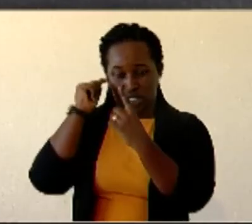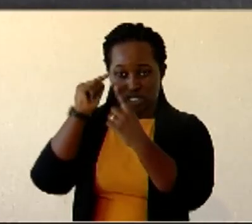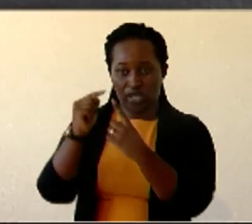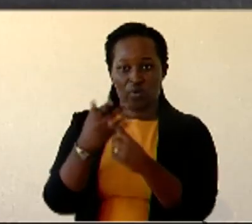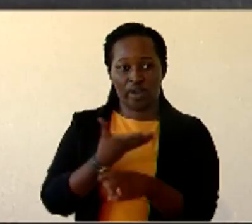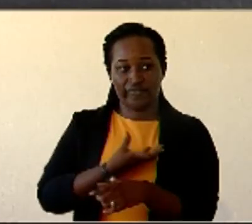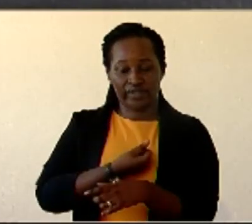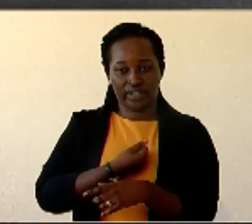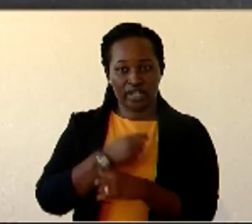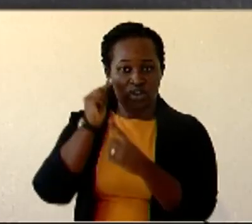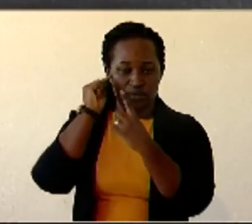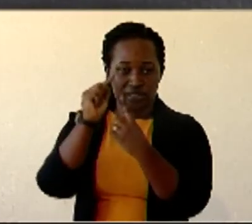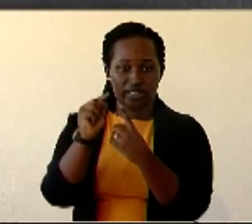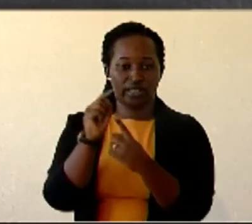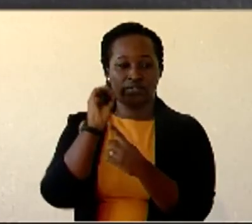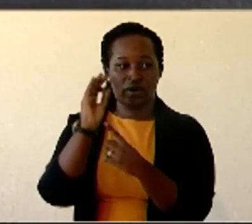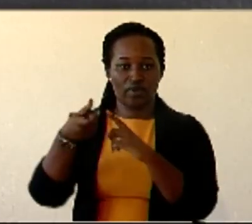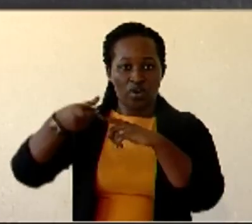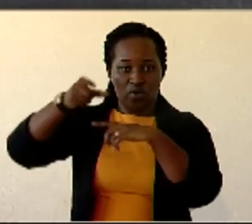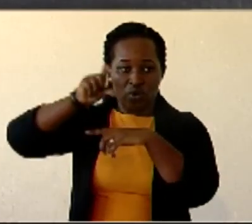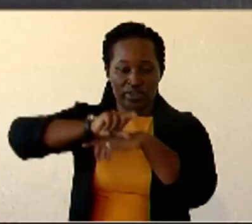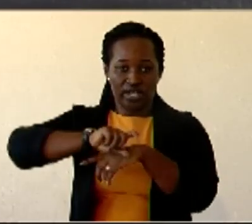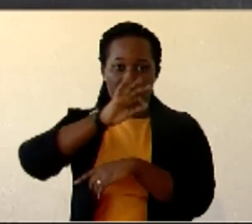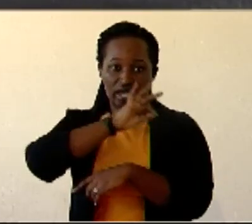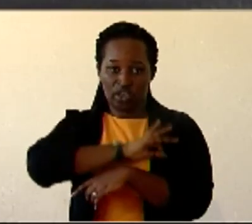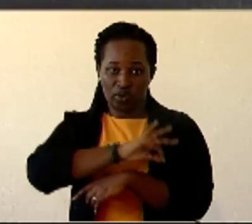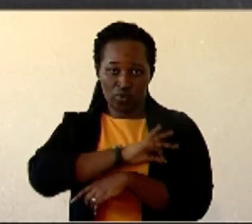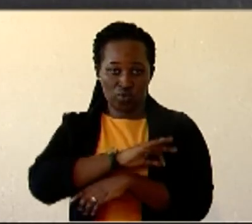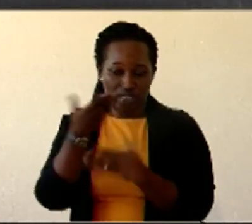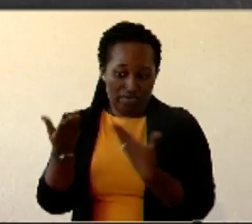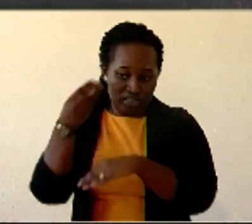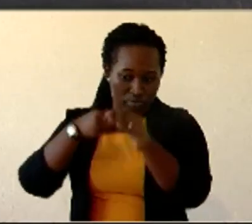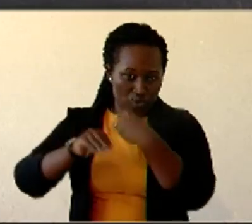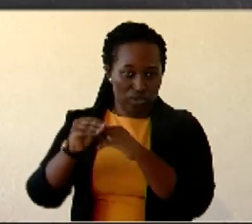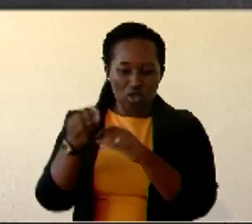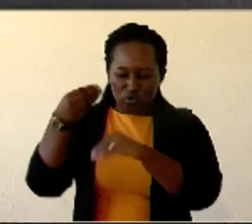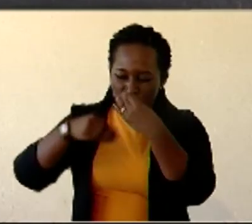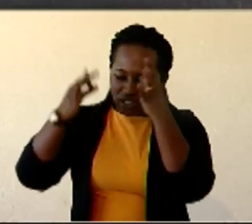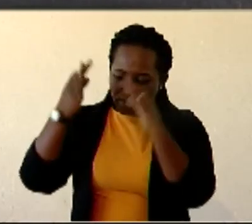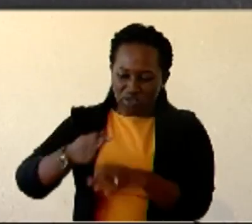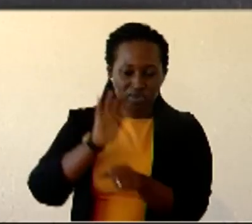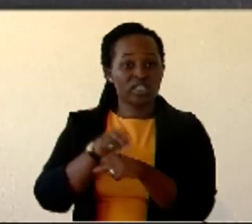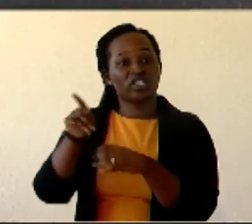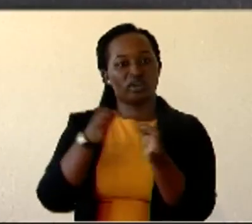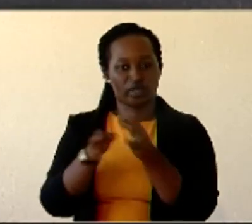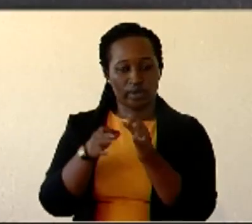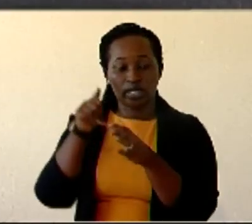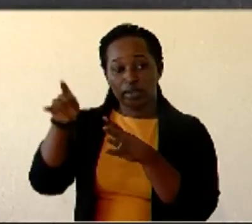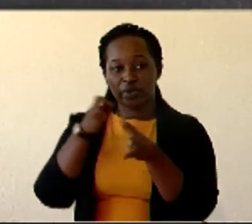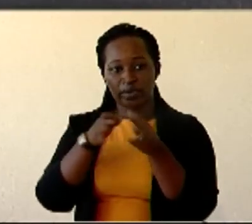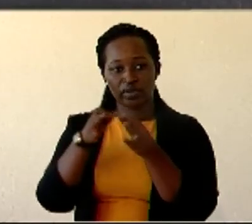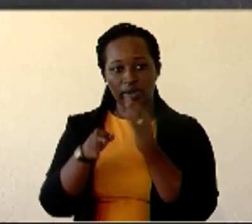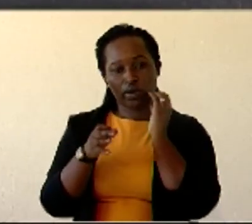has an objective of maximizing sales, selling a lot of things, that's what it means. That means